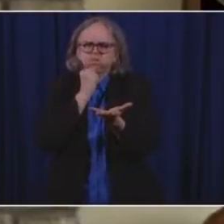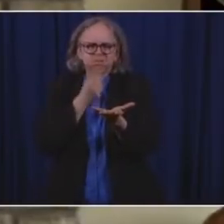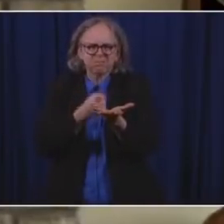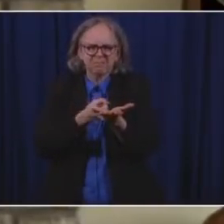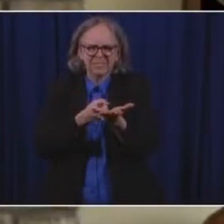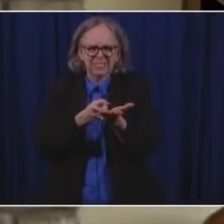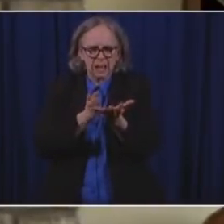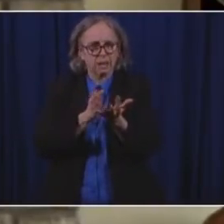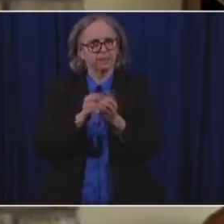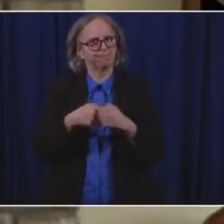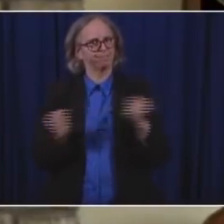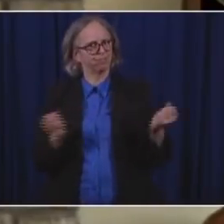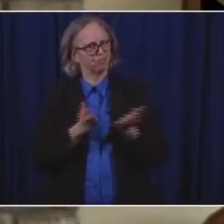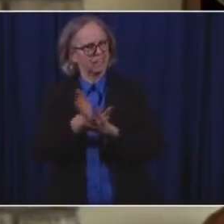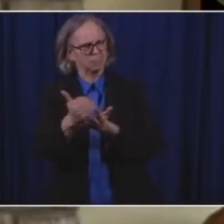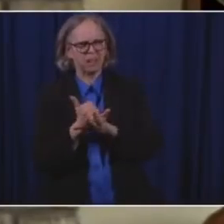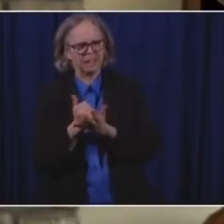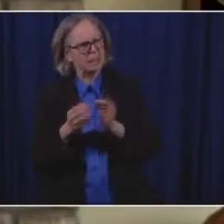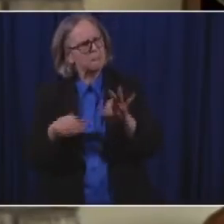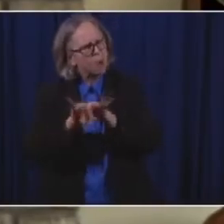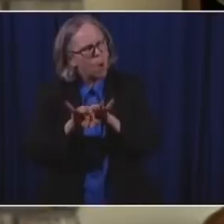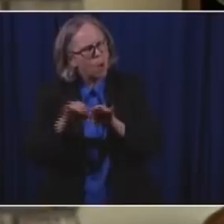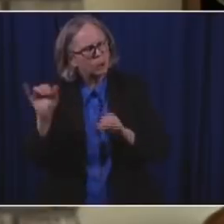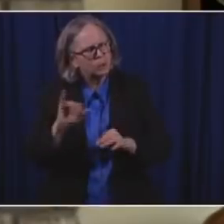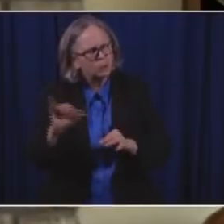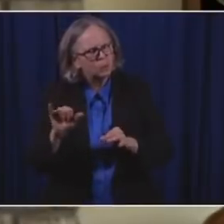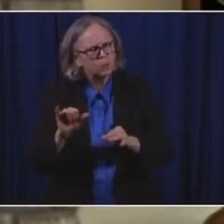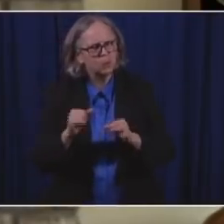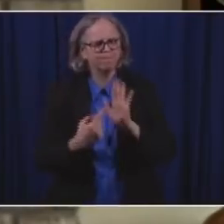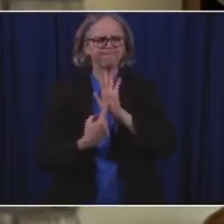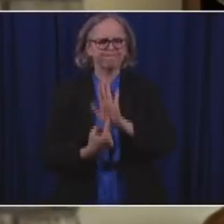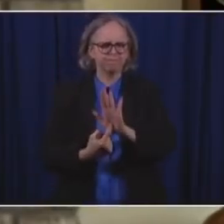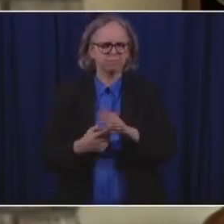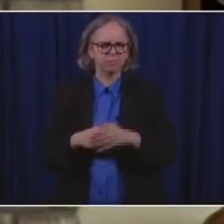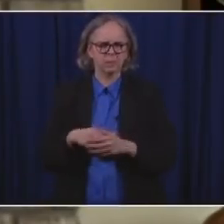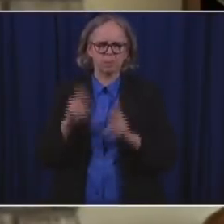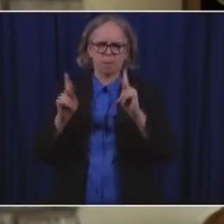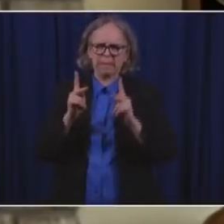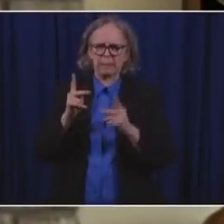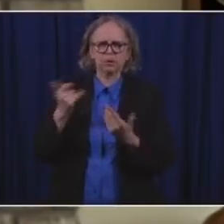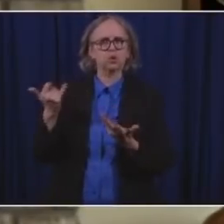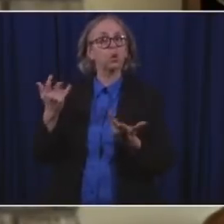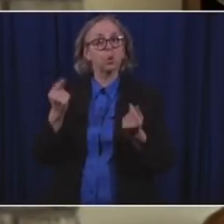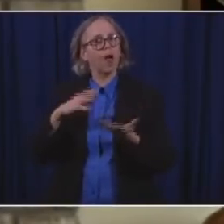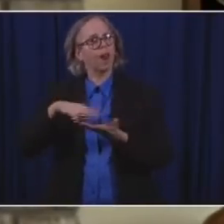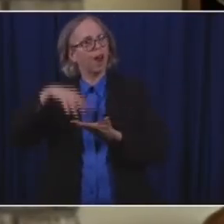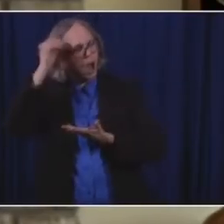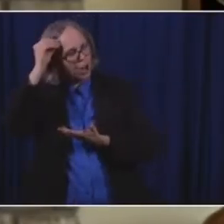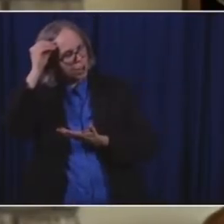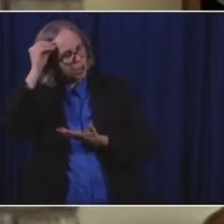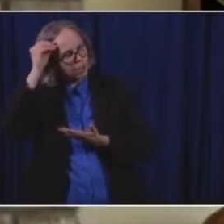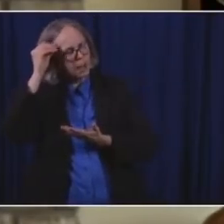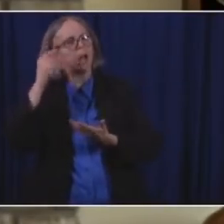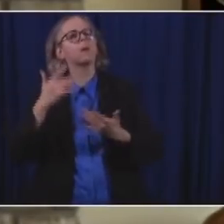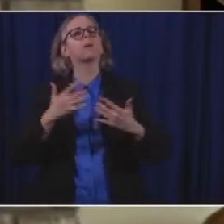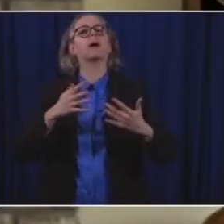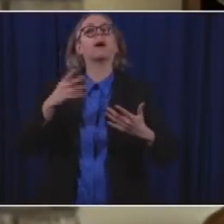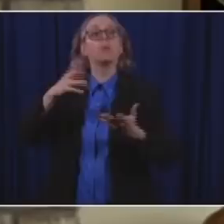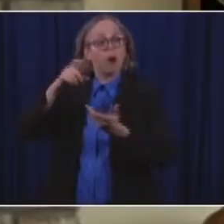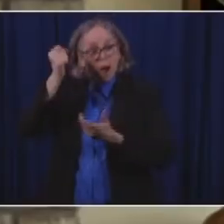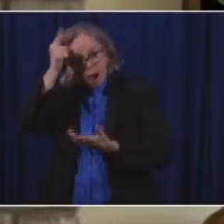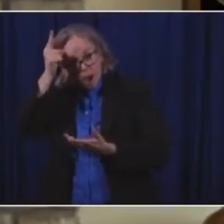is important. And I think the more people learn, the more they're more likely to take